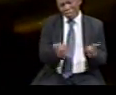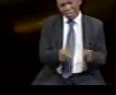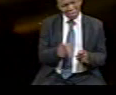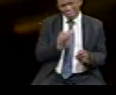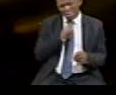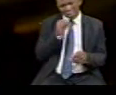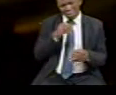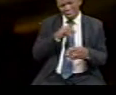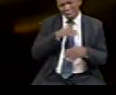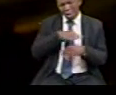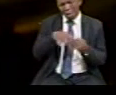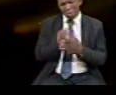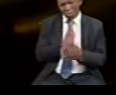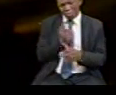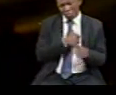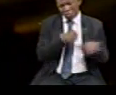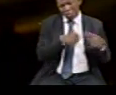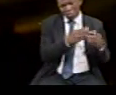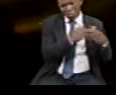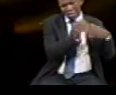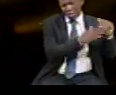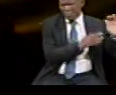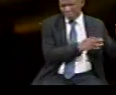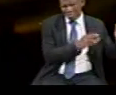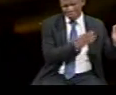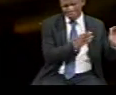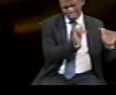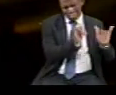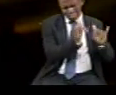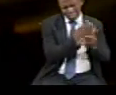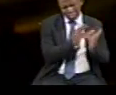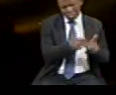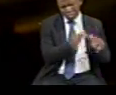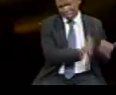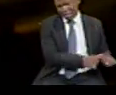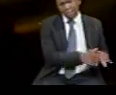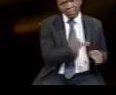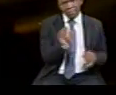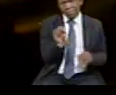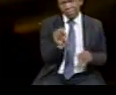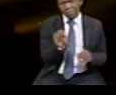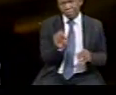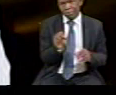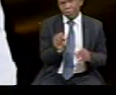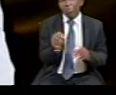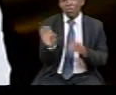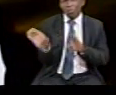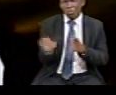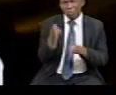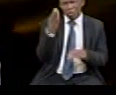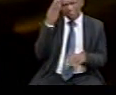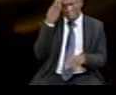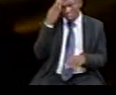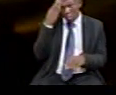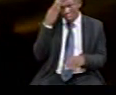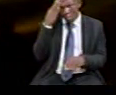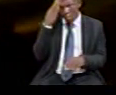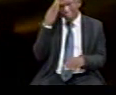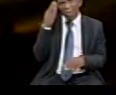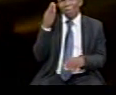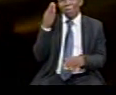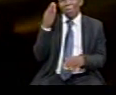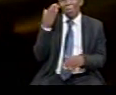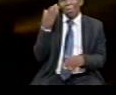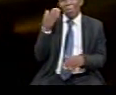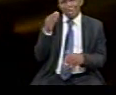Well, somebody came to me many years ago, and he came to me, he said, Do you know what Achie? I said, he wanted